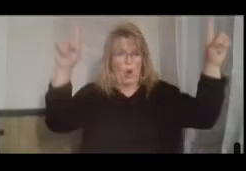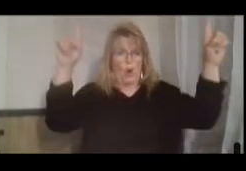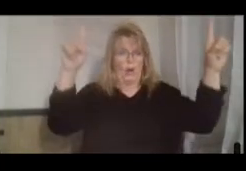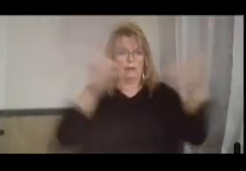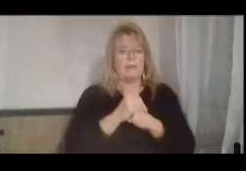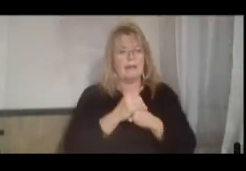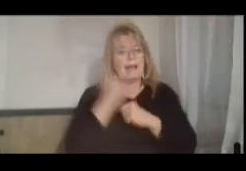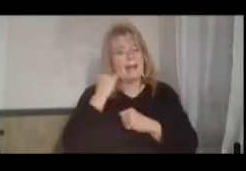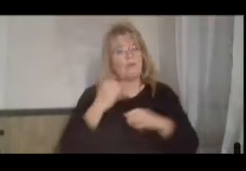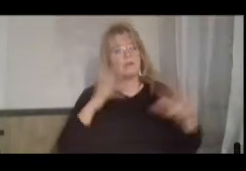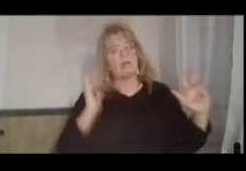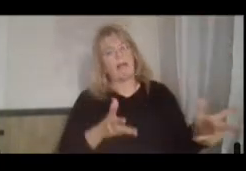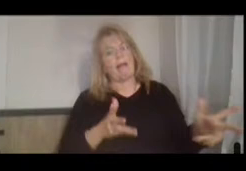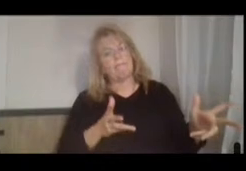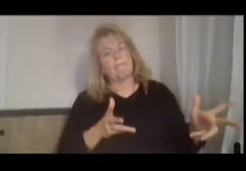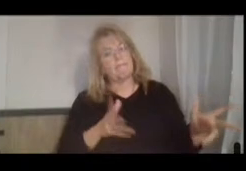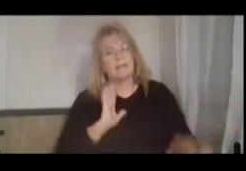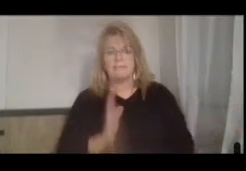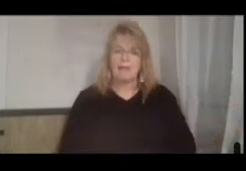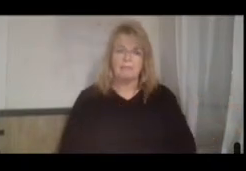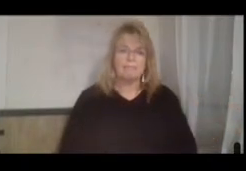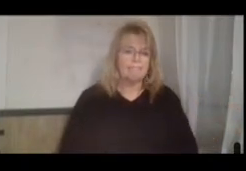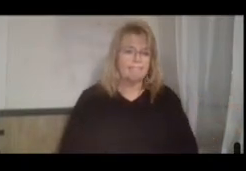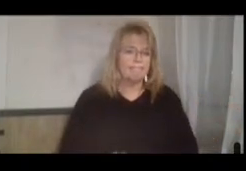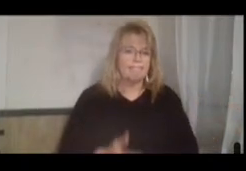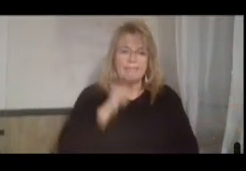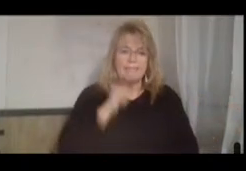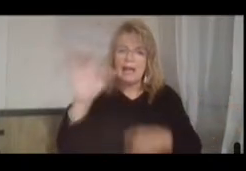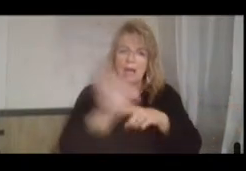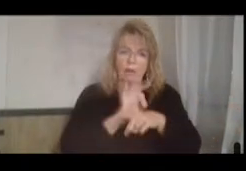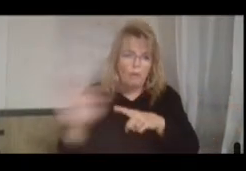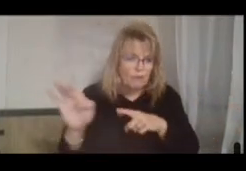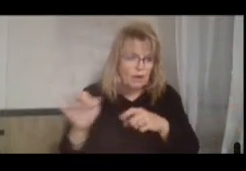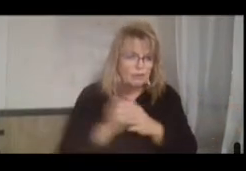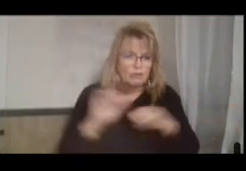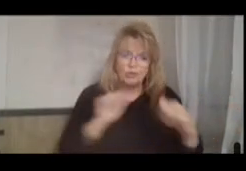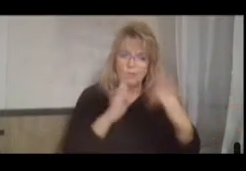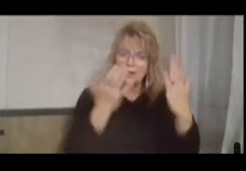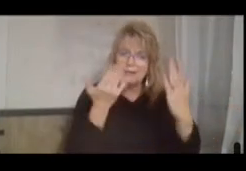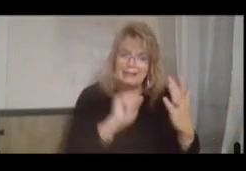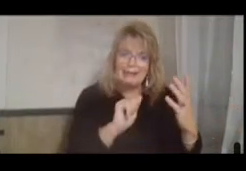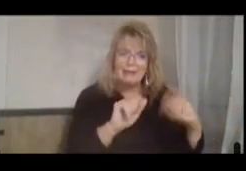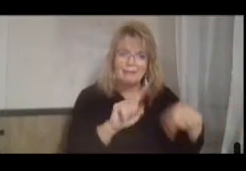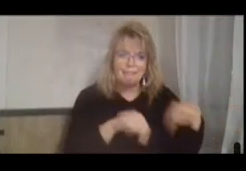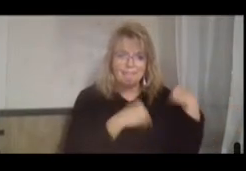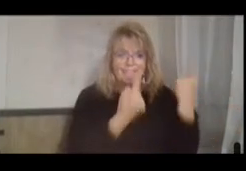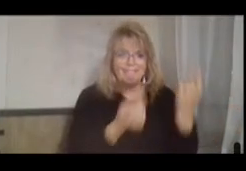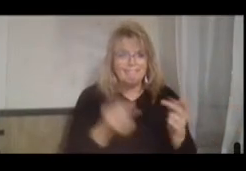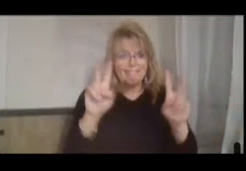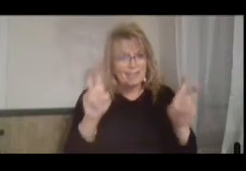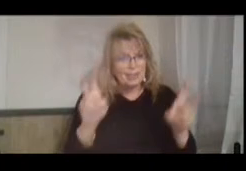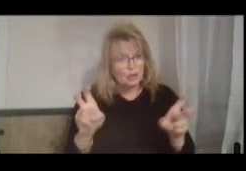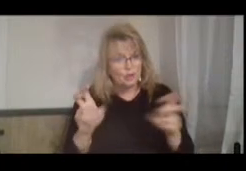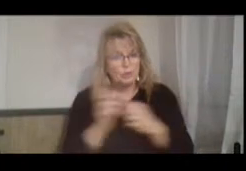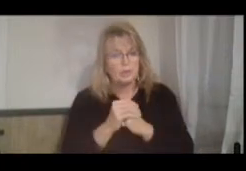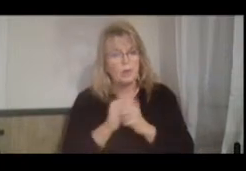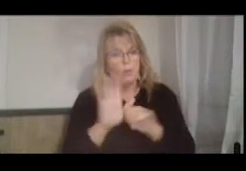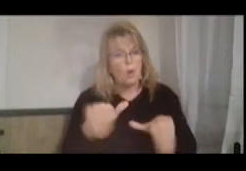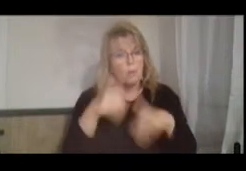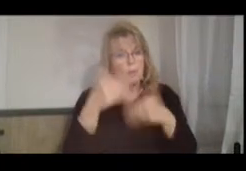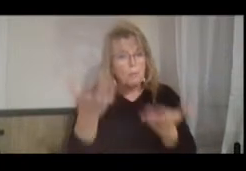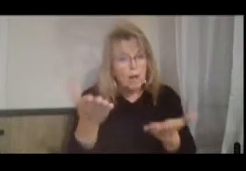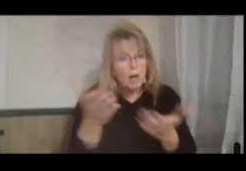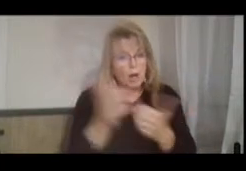leave that old alley, that's fine. It will not function and address any of the issues you've heard about. What the petitioner proposed was to abandon that red